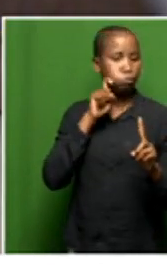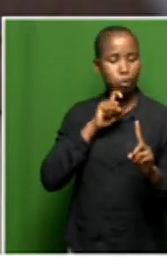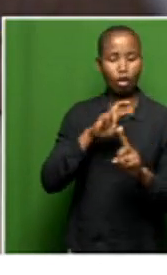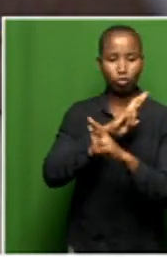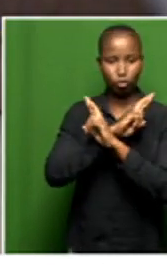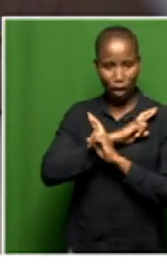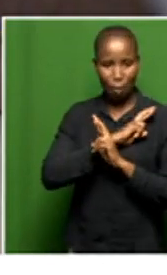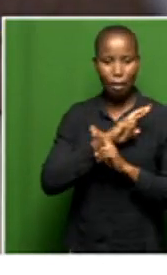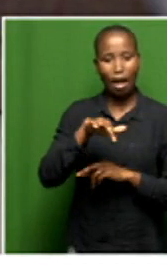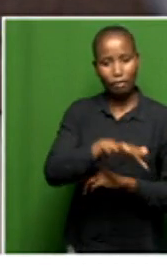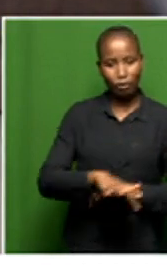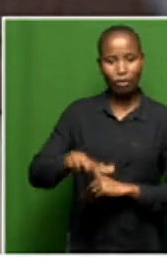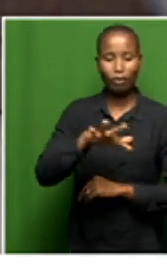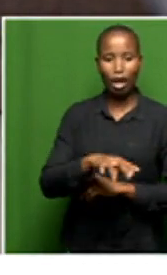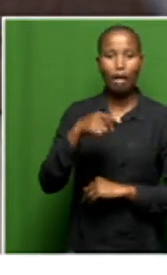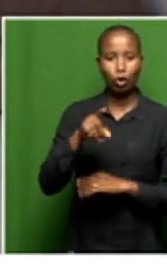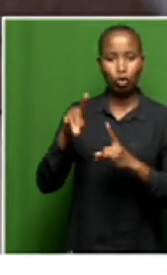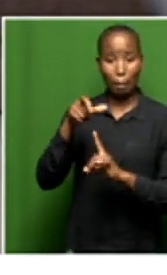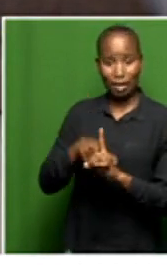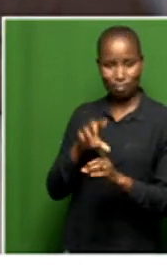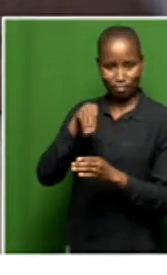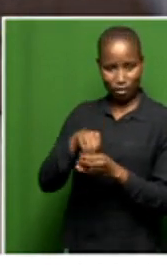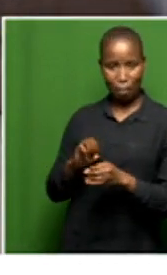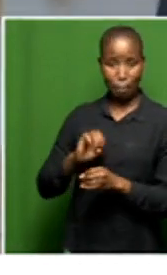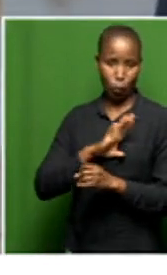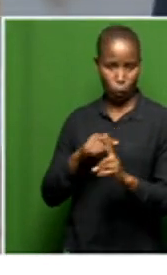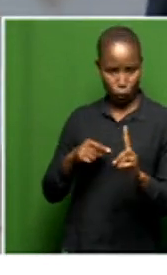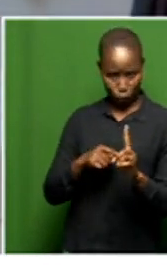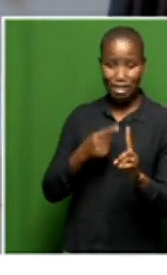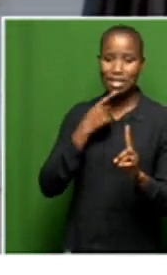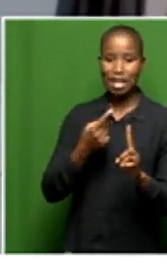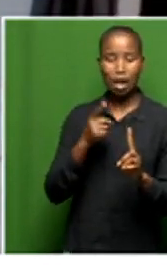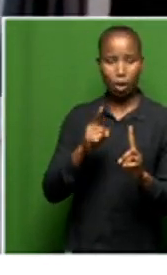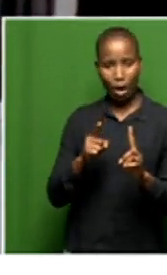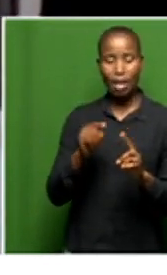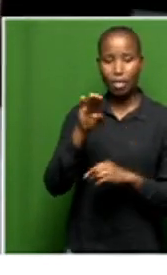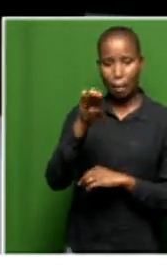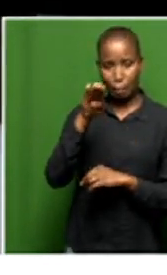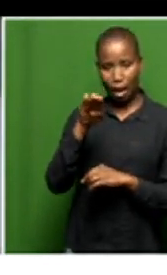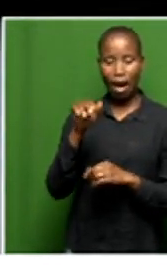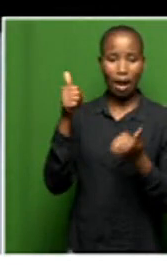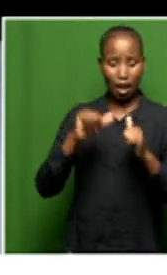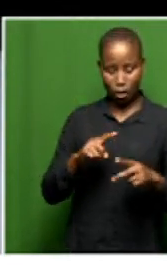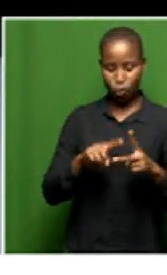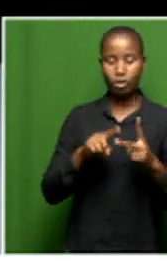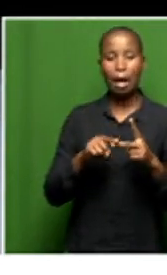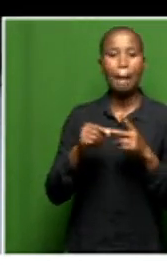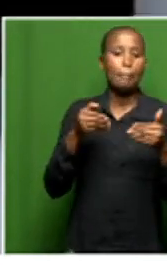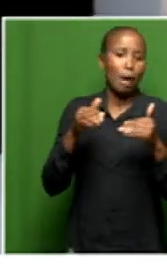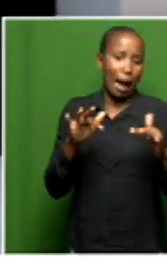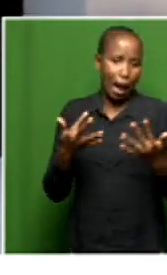an administrator of the facility and chairperson of the board. She assumed the control of bank accounts and management of the facility and